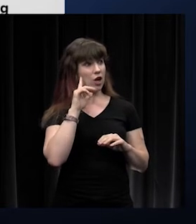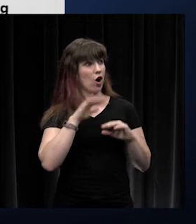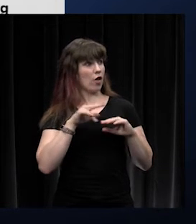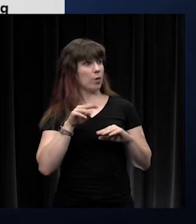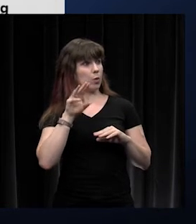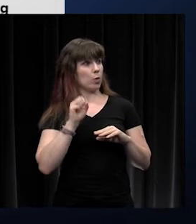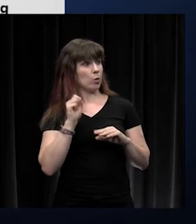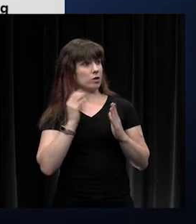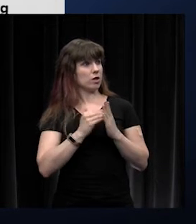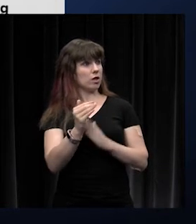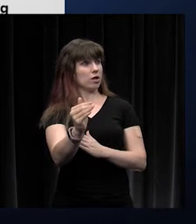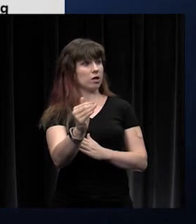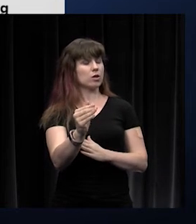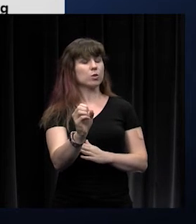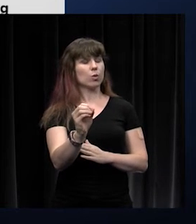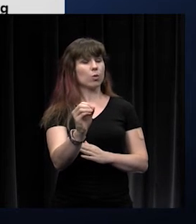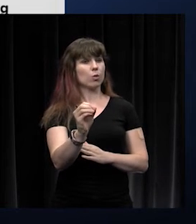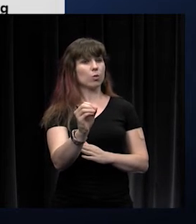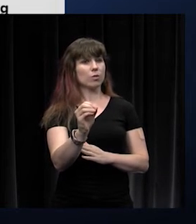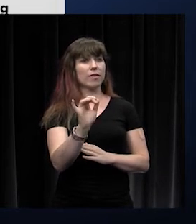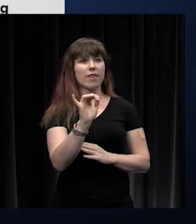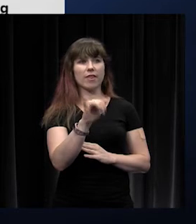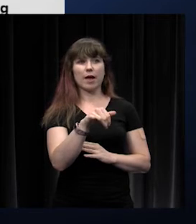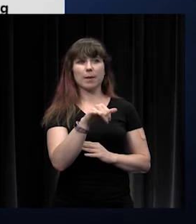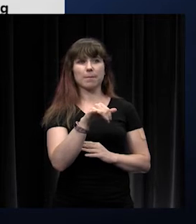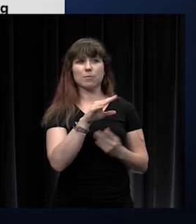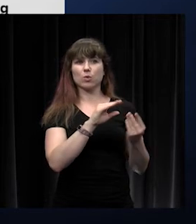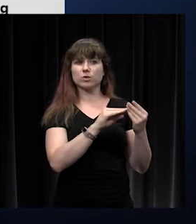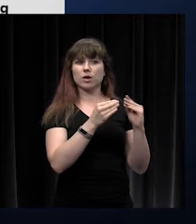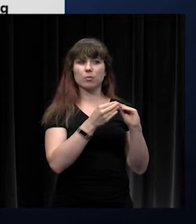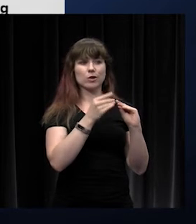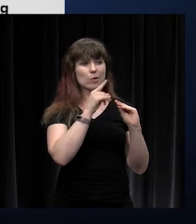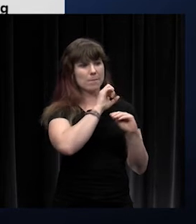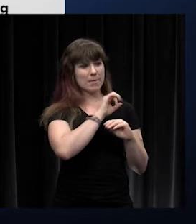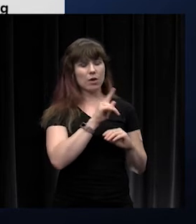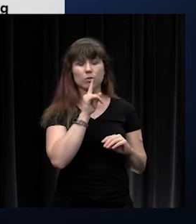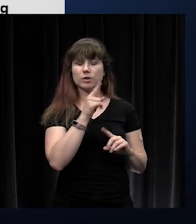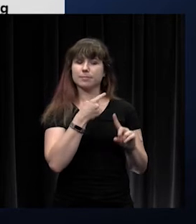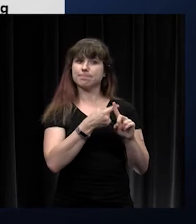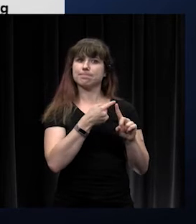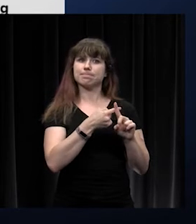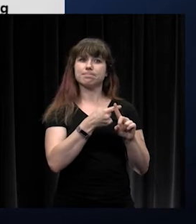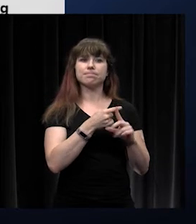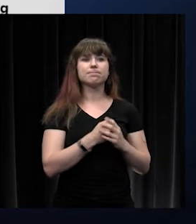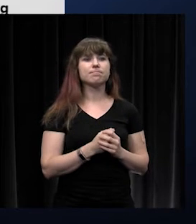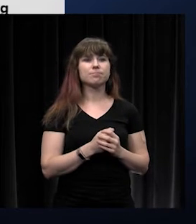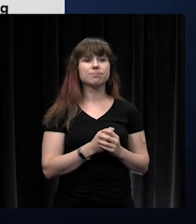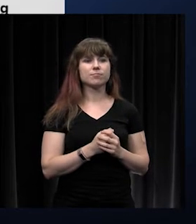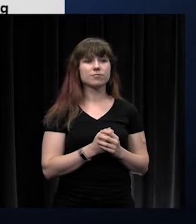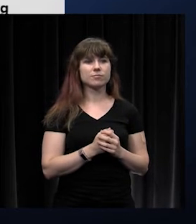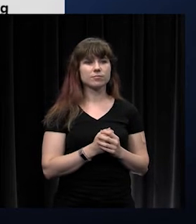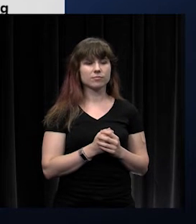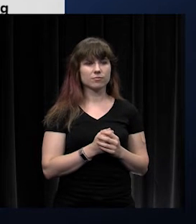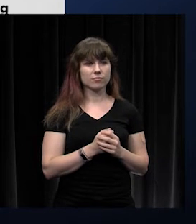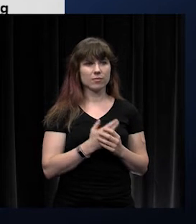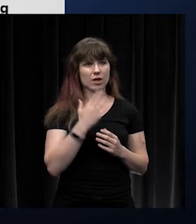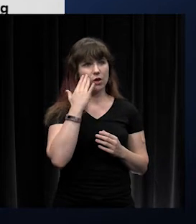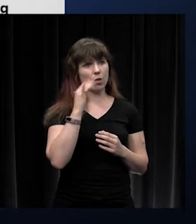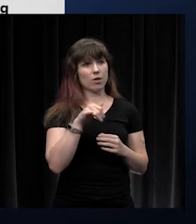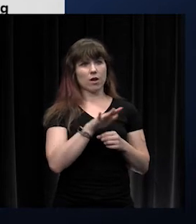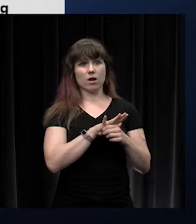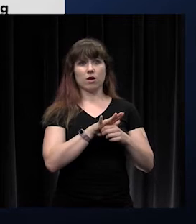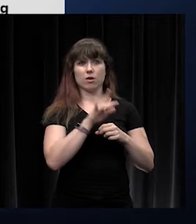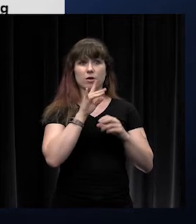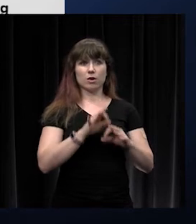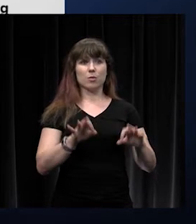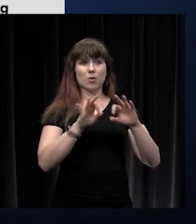quite a bit. So again, very positive metrics, and a lot of kids that are going to be transported to school. I know this is an area of importance